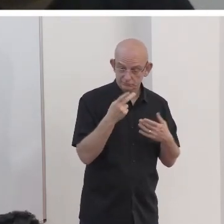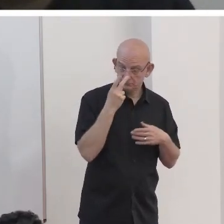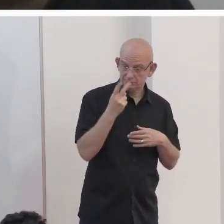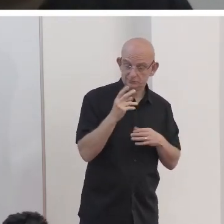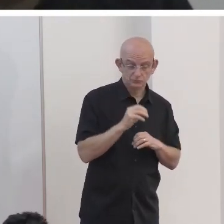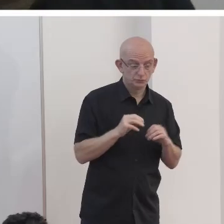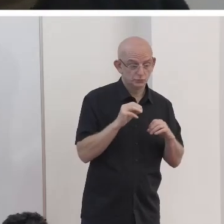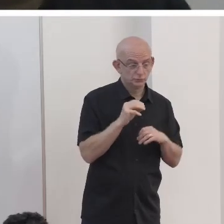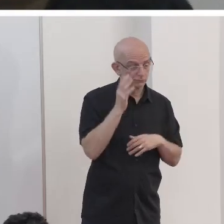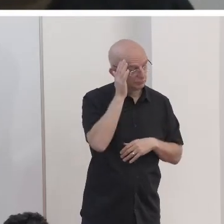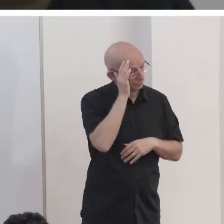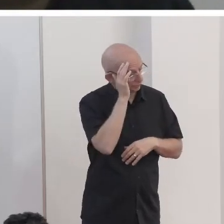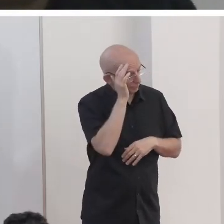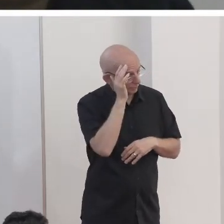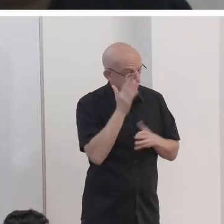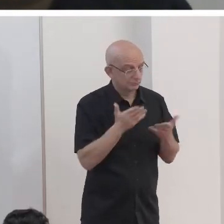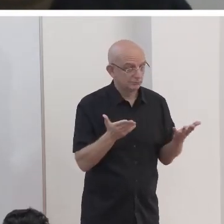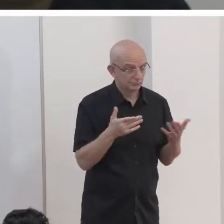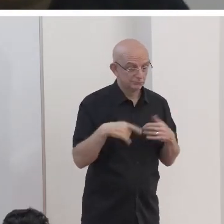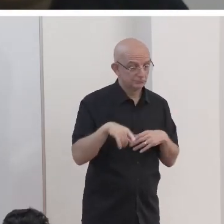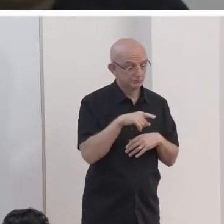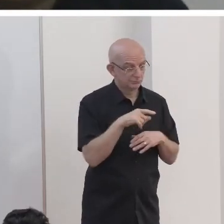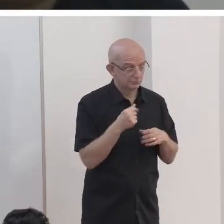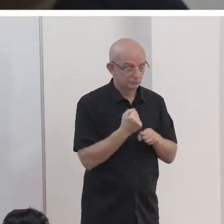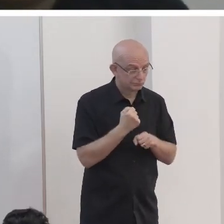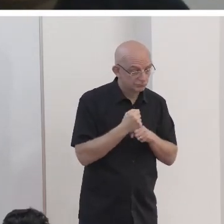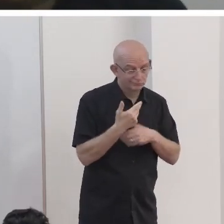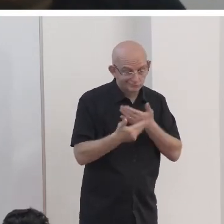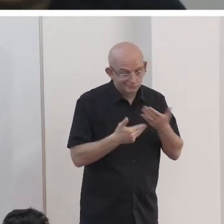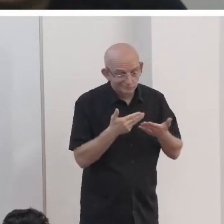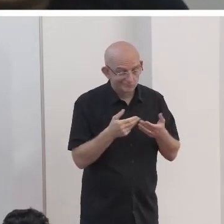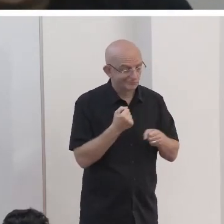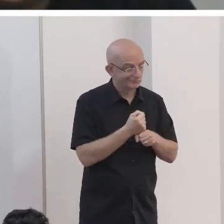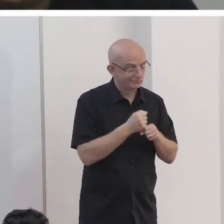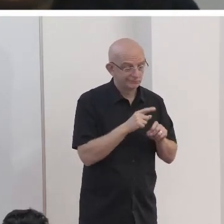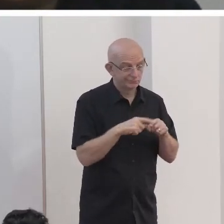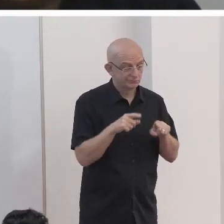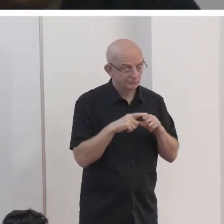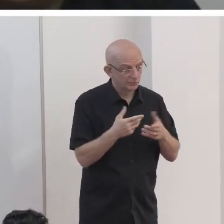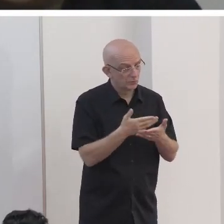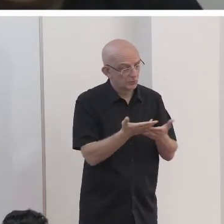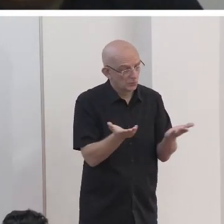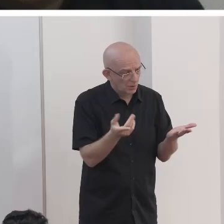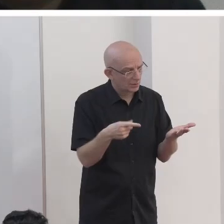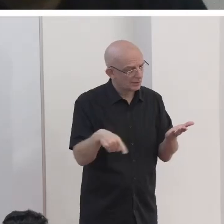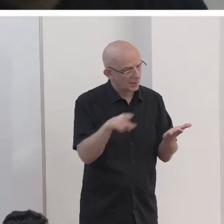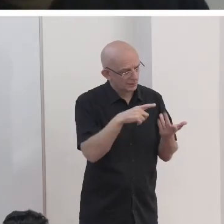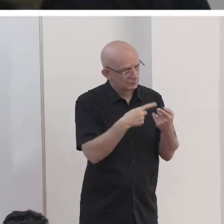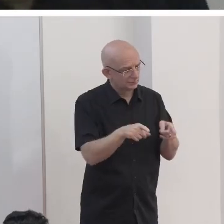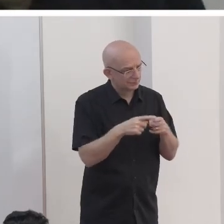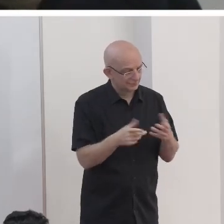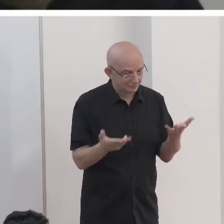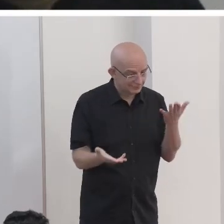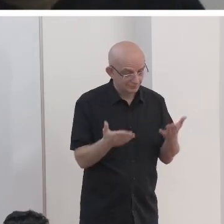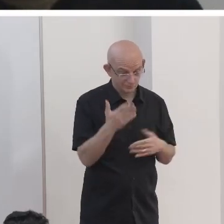all tasks, they are also involving in that cases, even though they know it is wrong, right? So